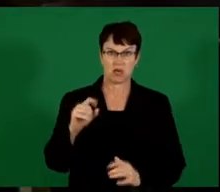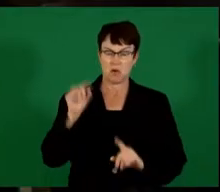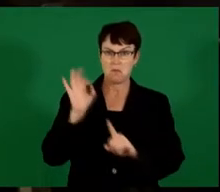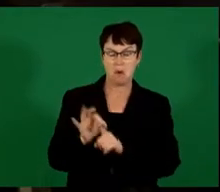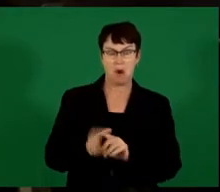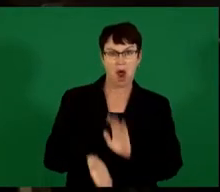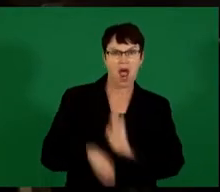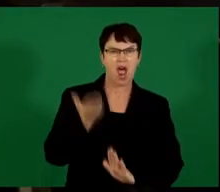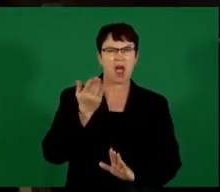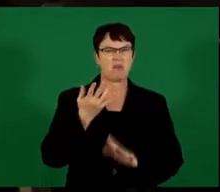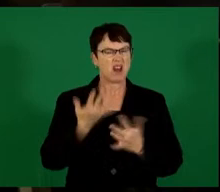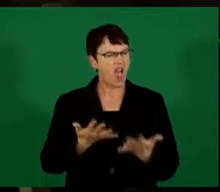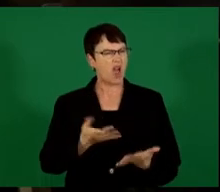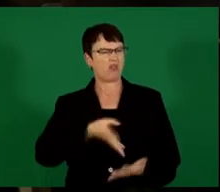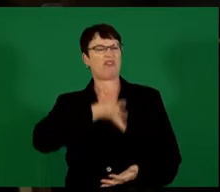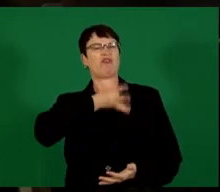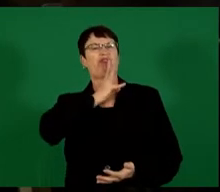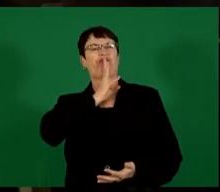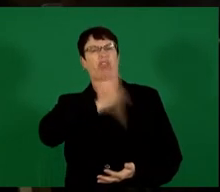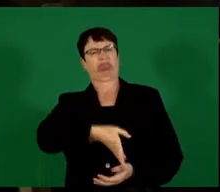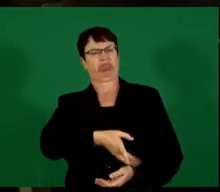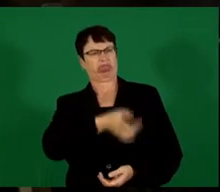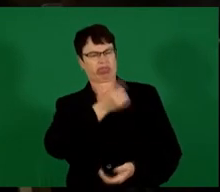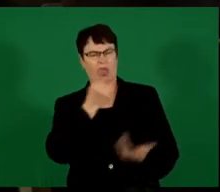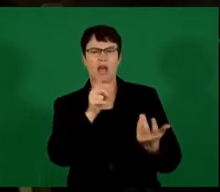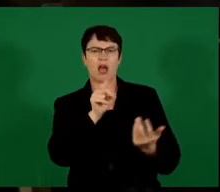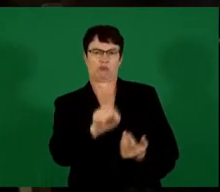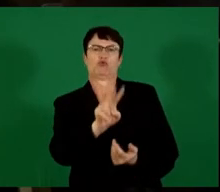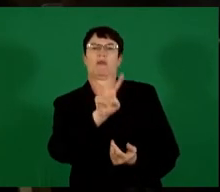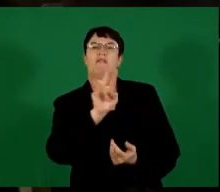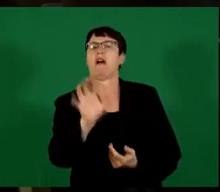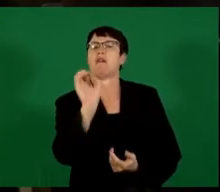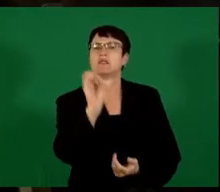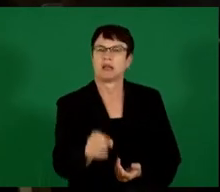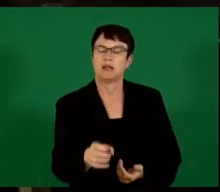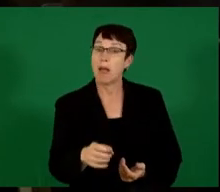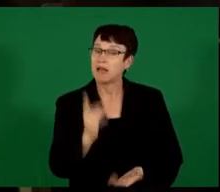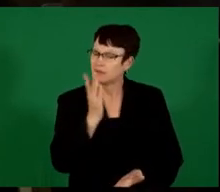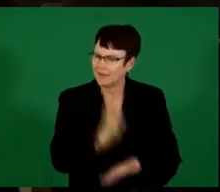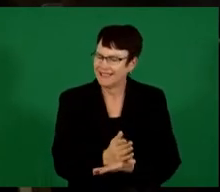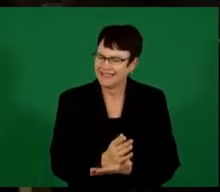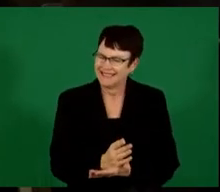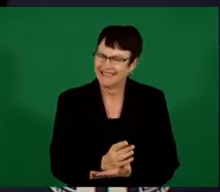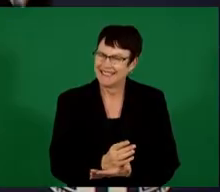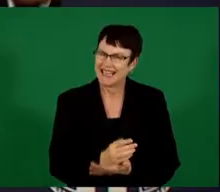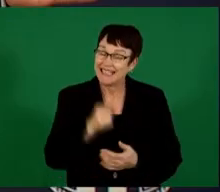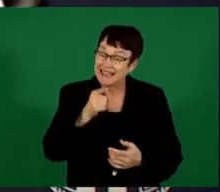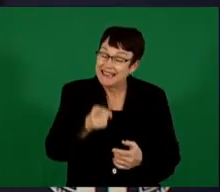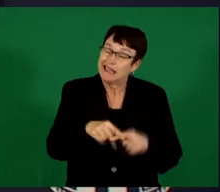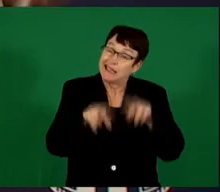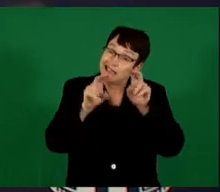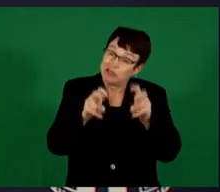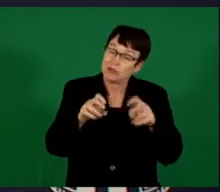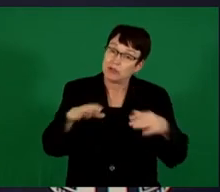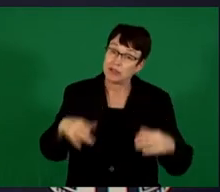done. As we go into the next meetings, because you said was there then a debate about whether you